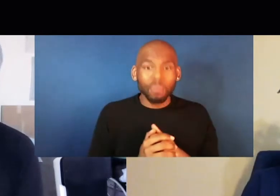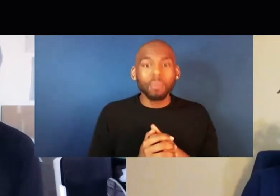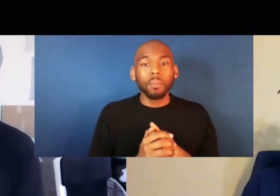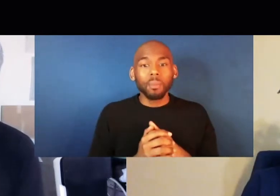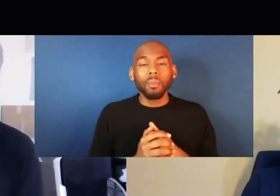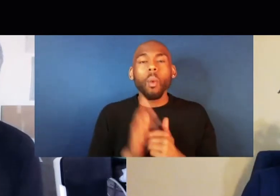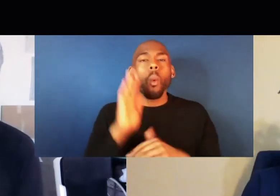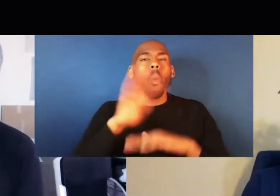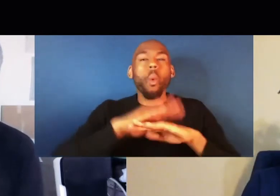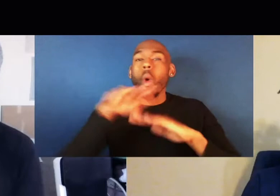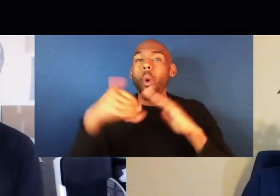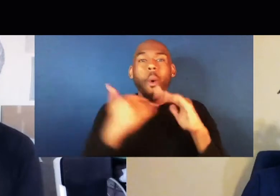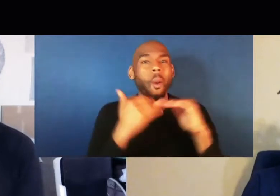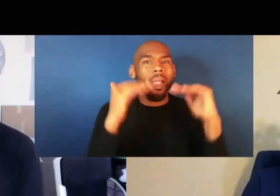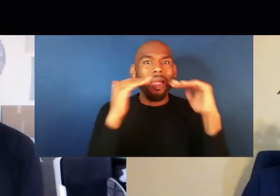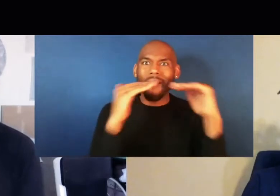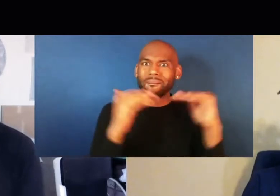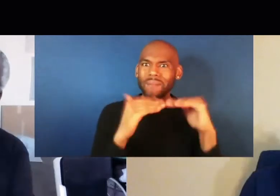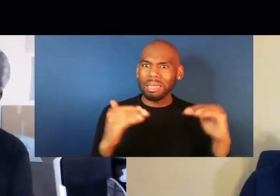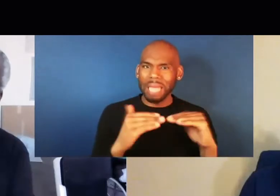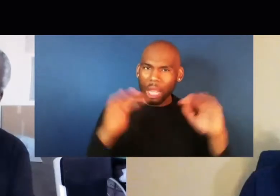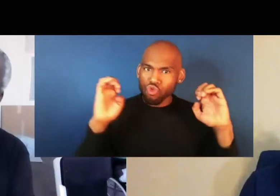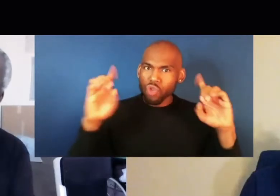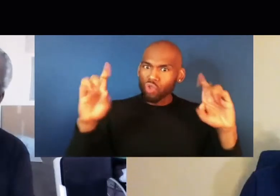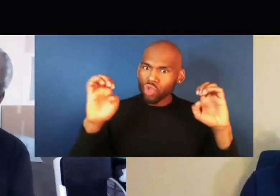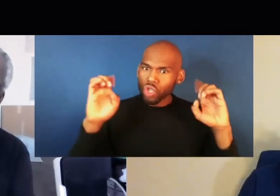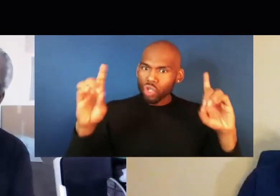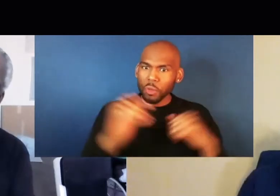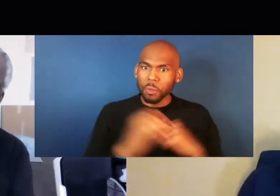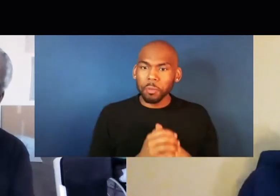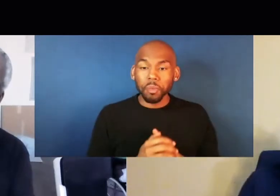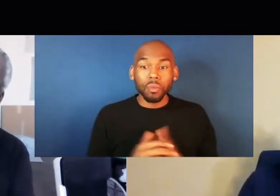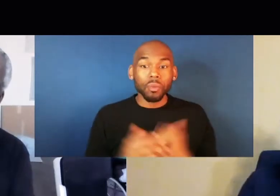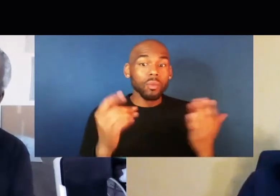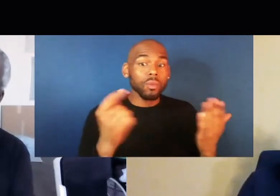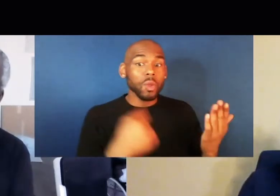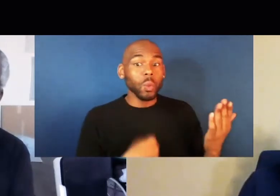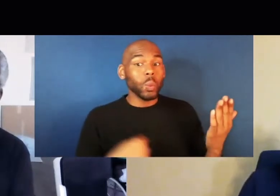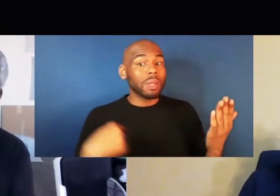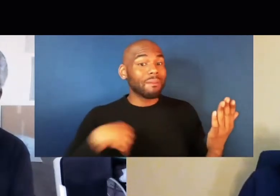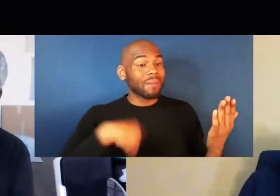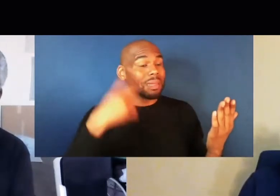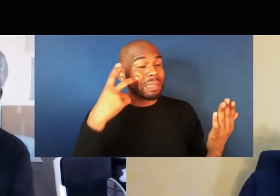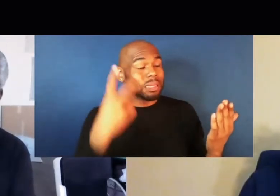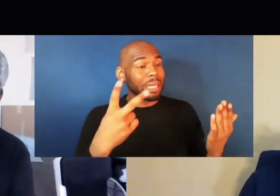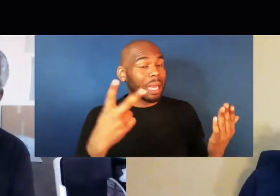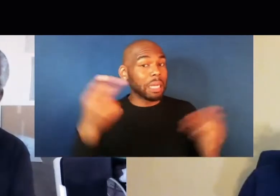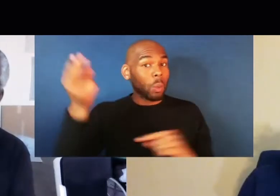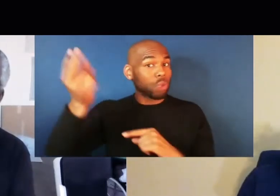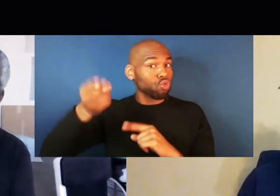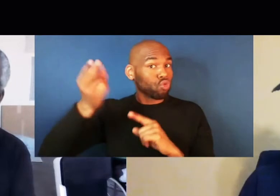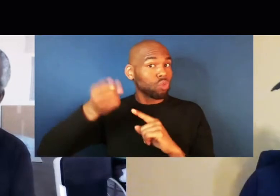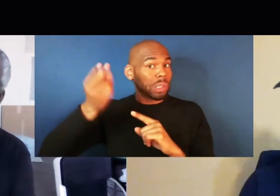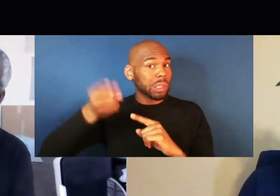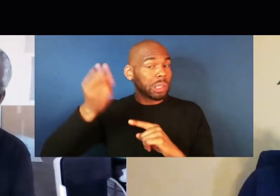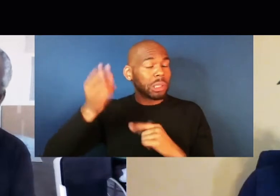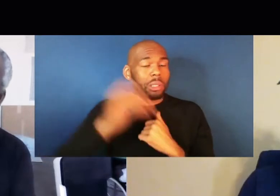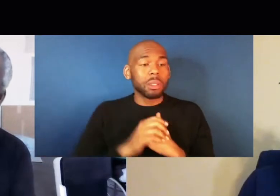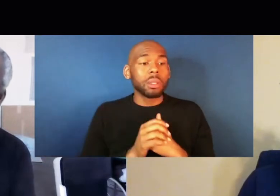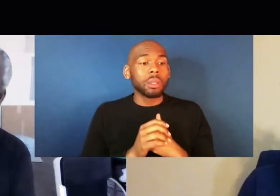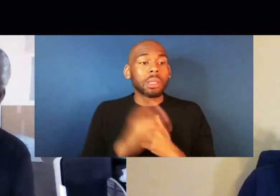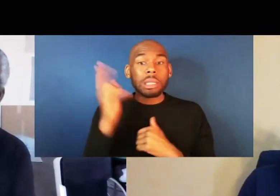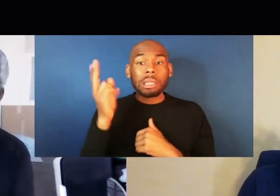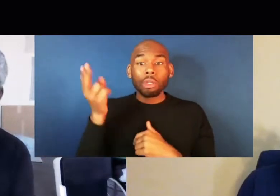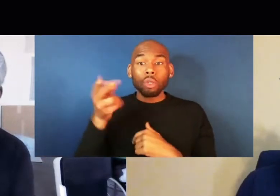and on all levels. This movement, when we see like